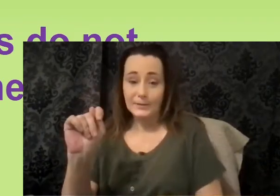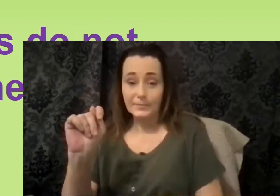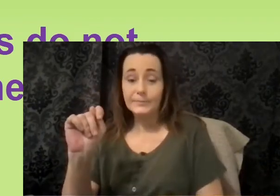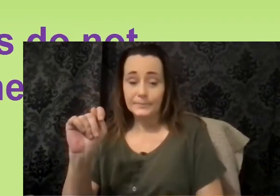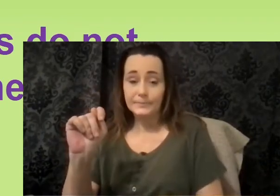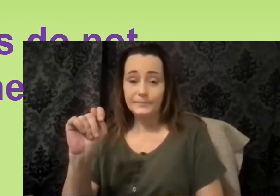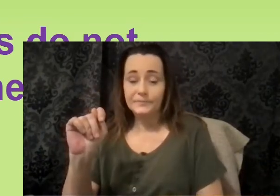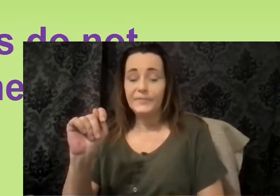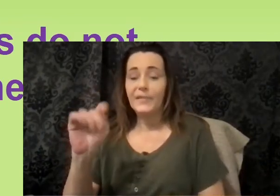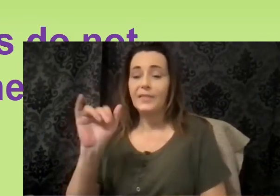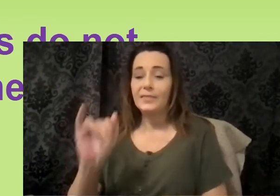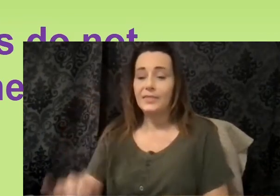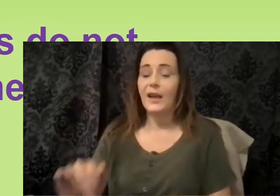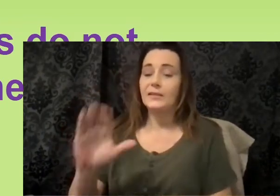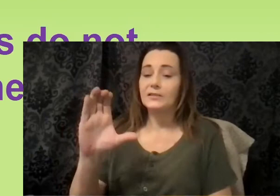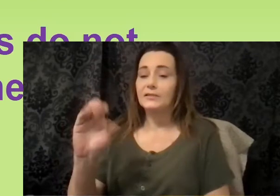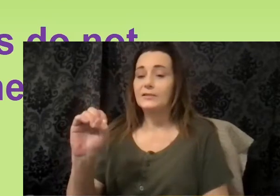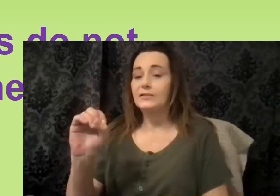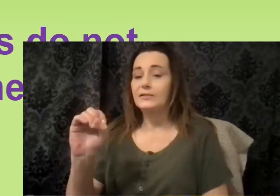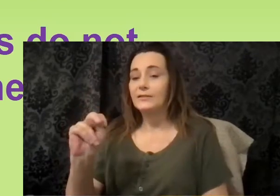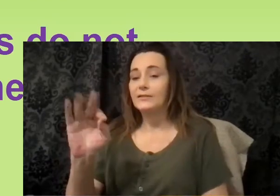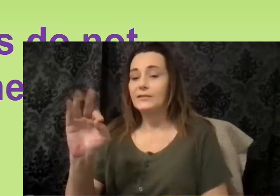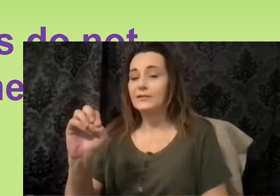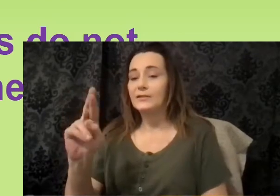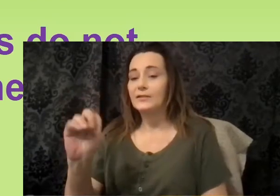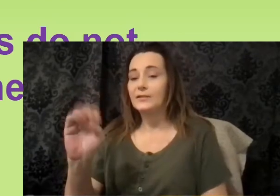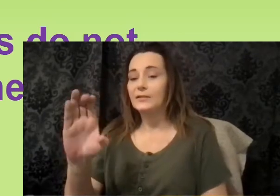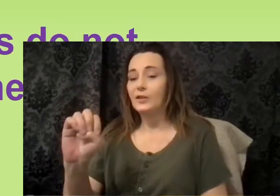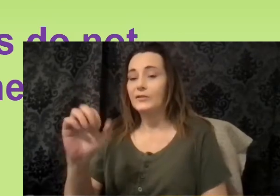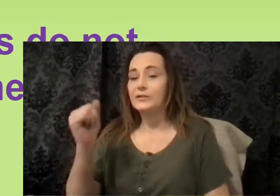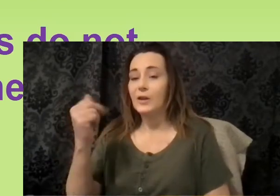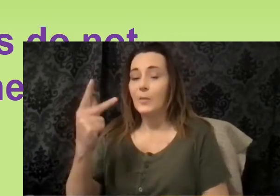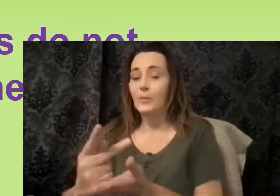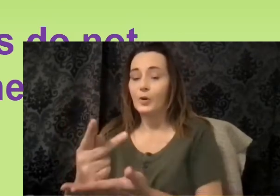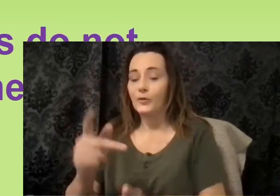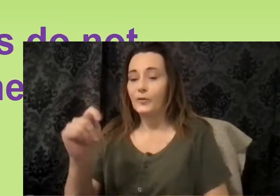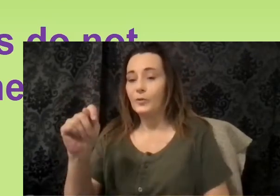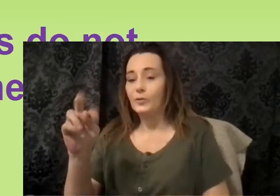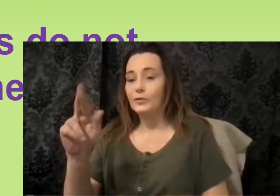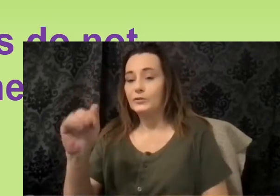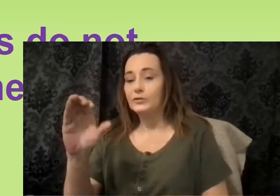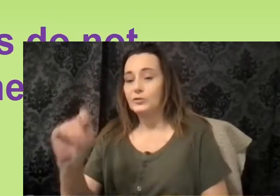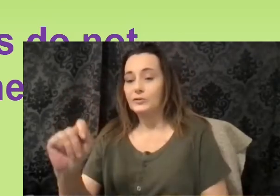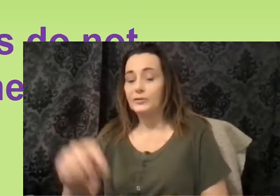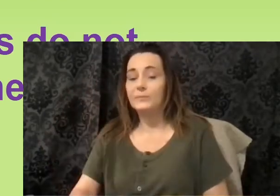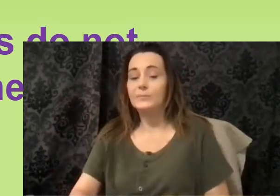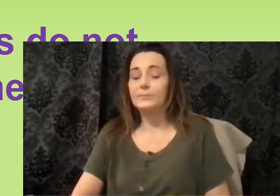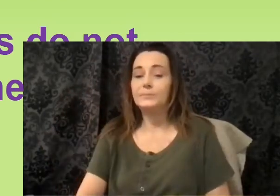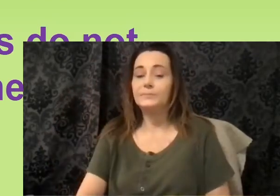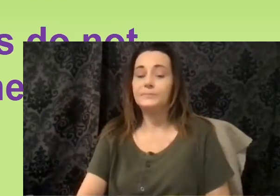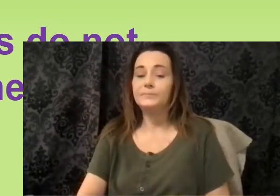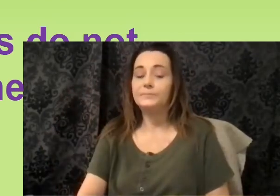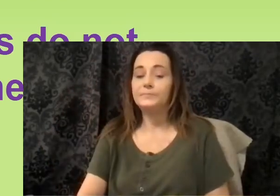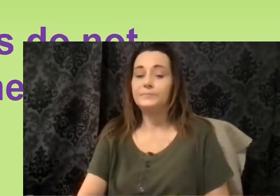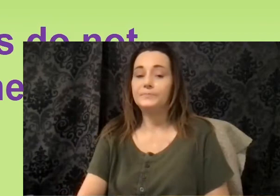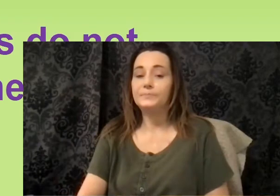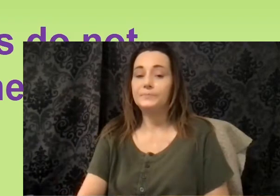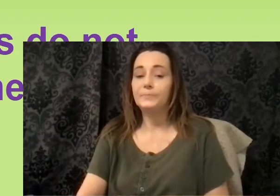the Conference Approval Tract. Okay, sorry, not using the acronym, the Conference Approval Tract. So